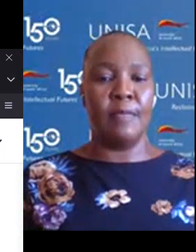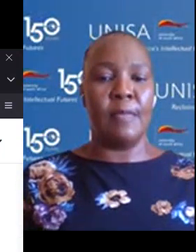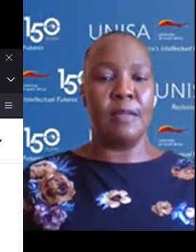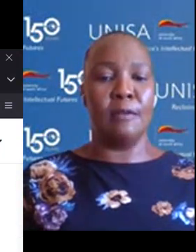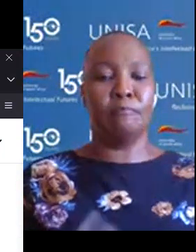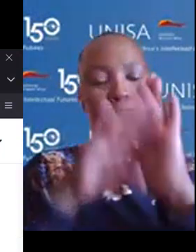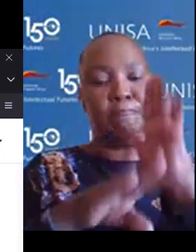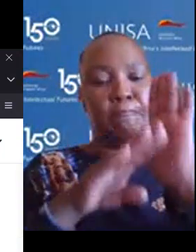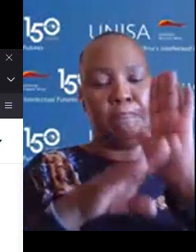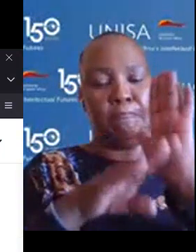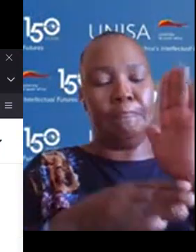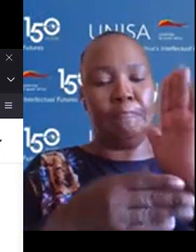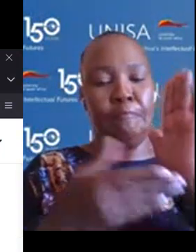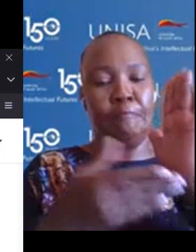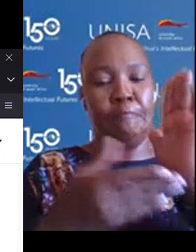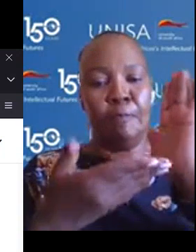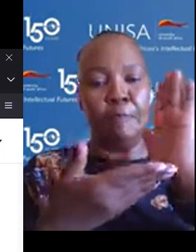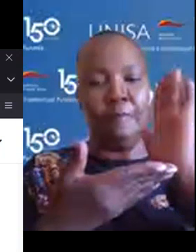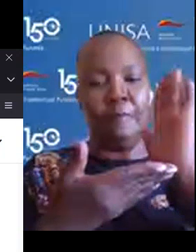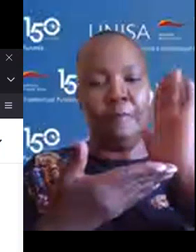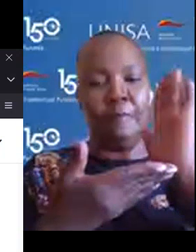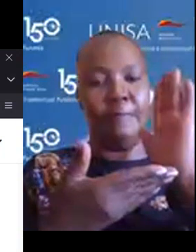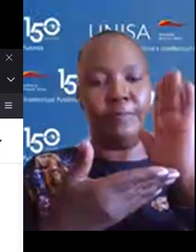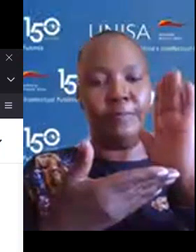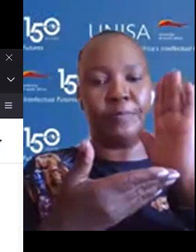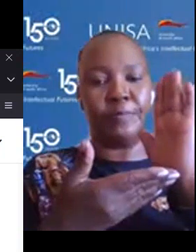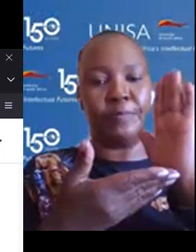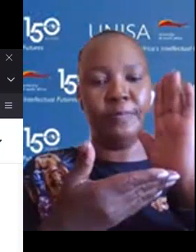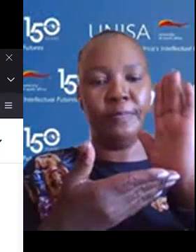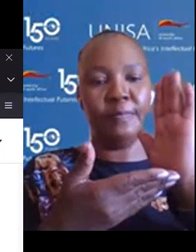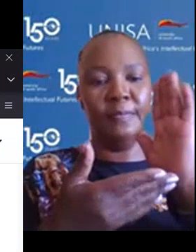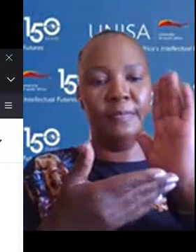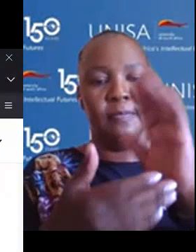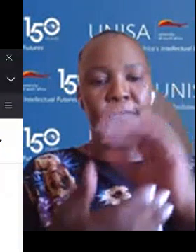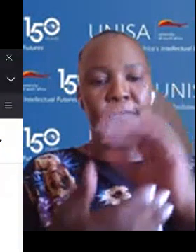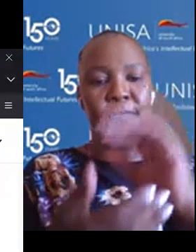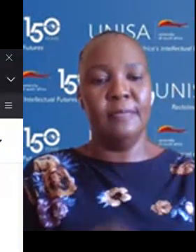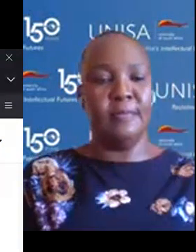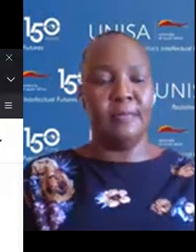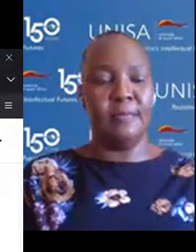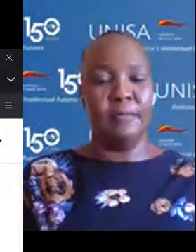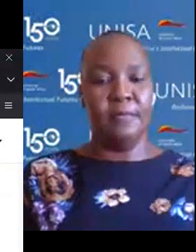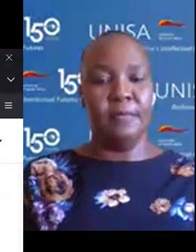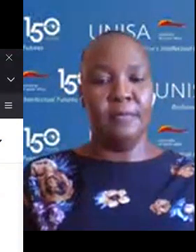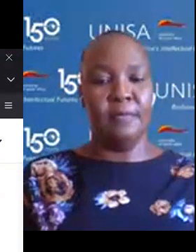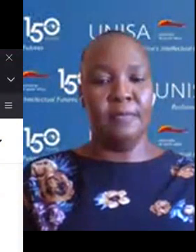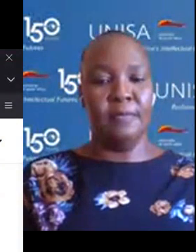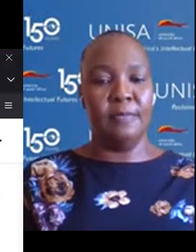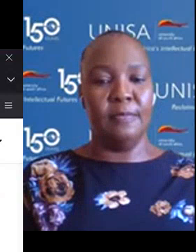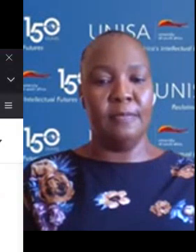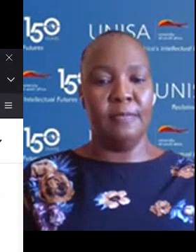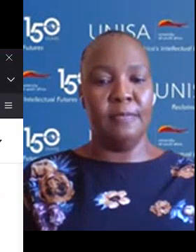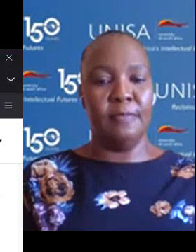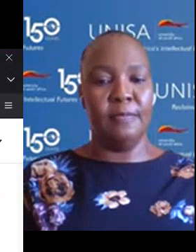bottom. Where is the reply now?